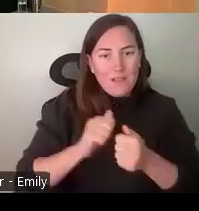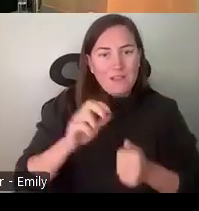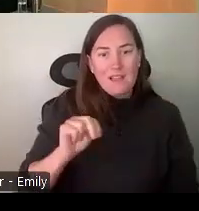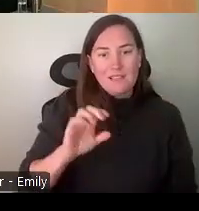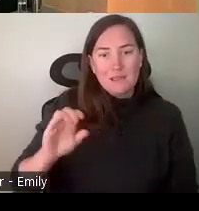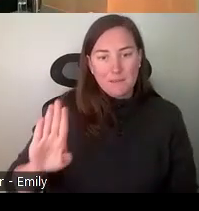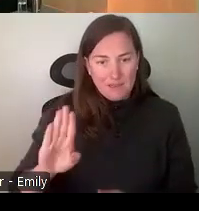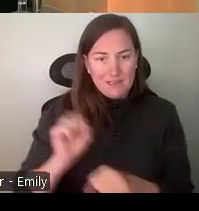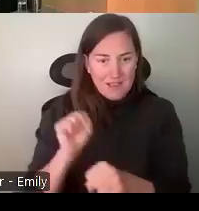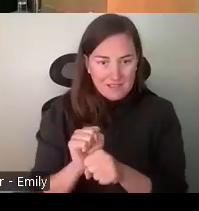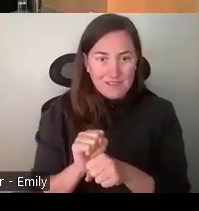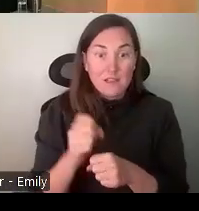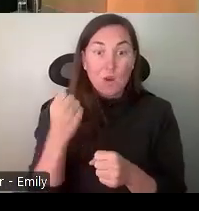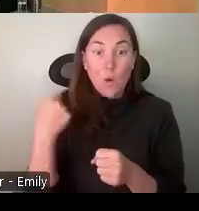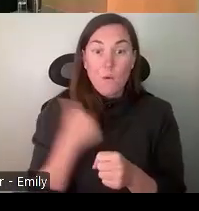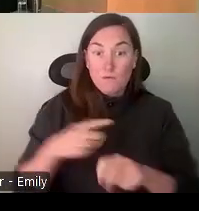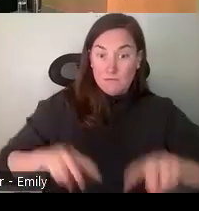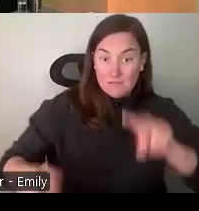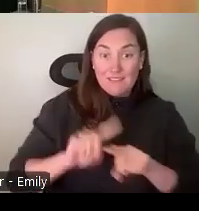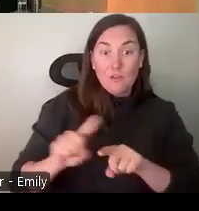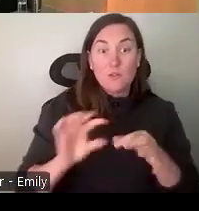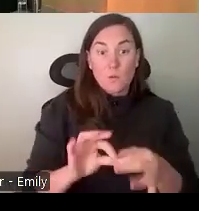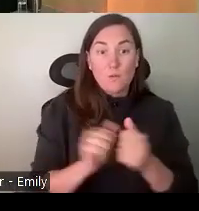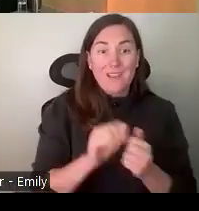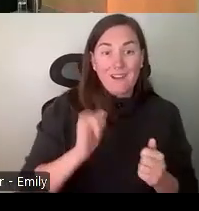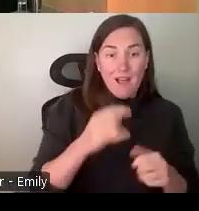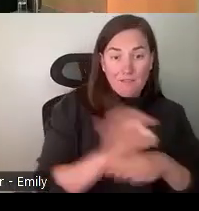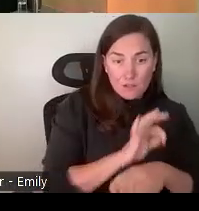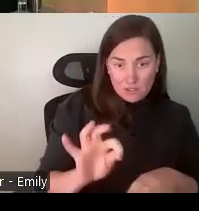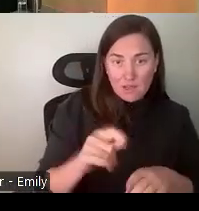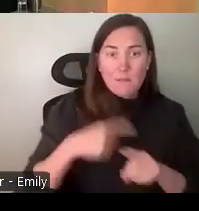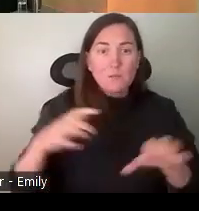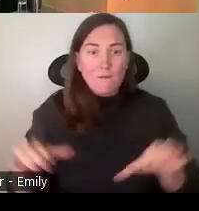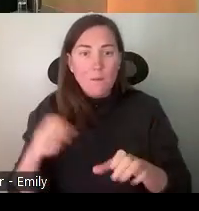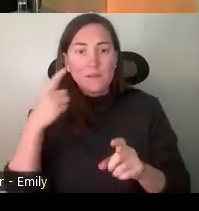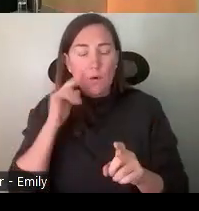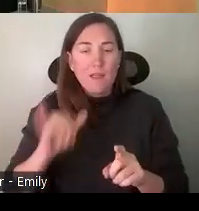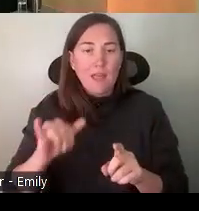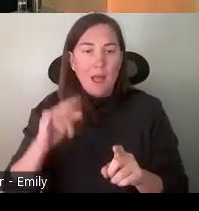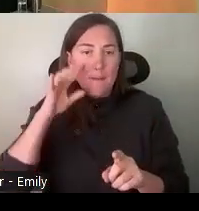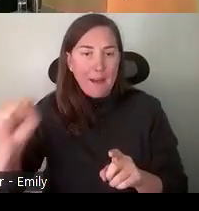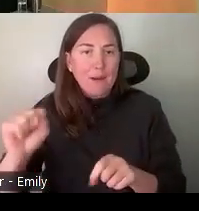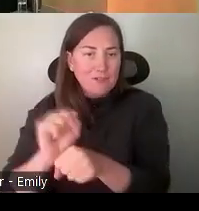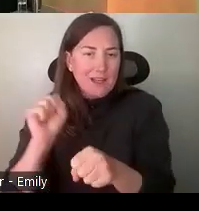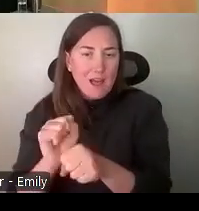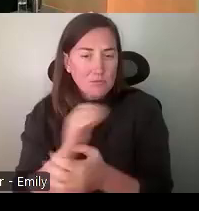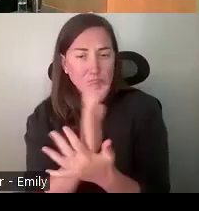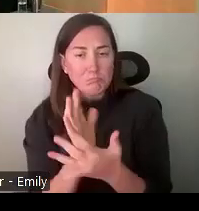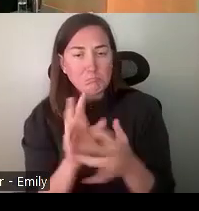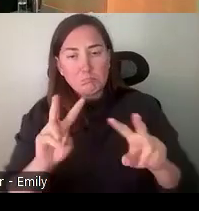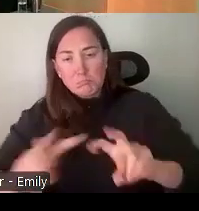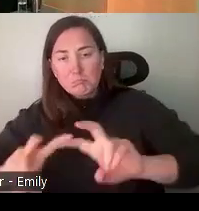between cognitive functioning and performance on our perceptual pop-out task. It turns out that there were